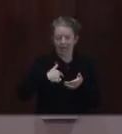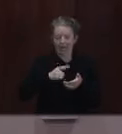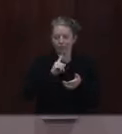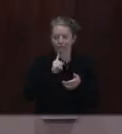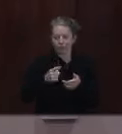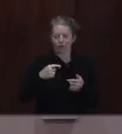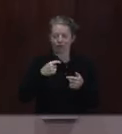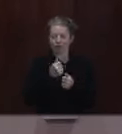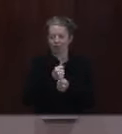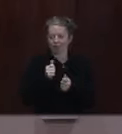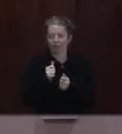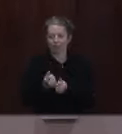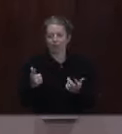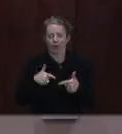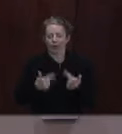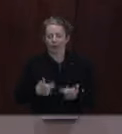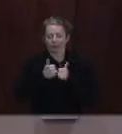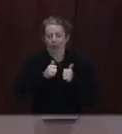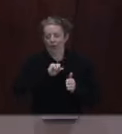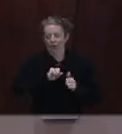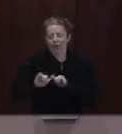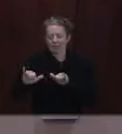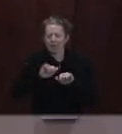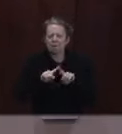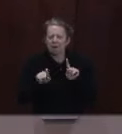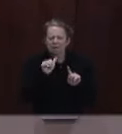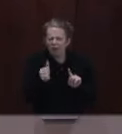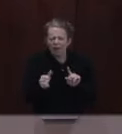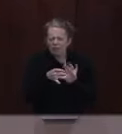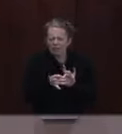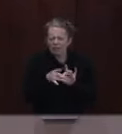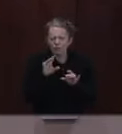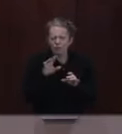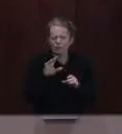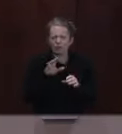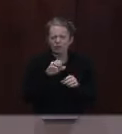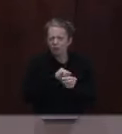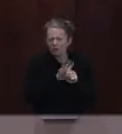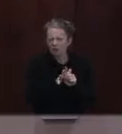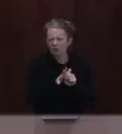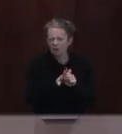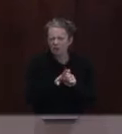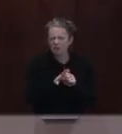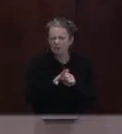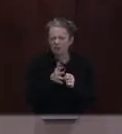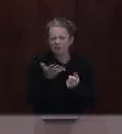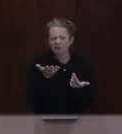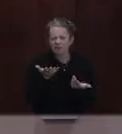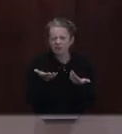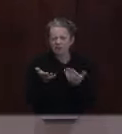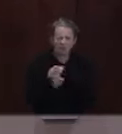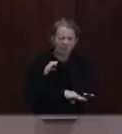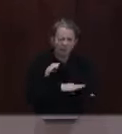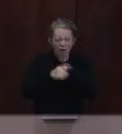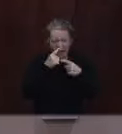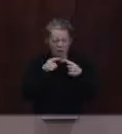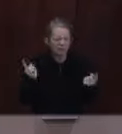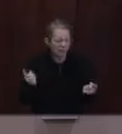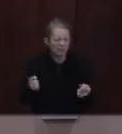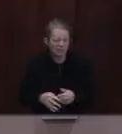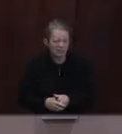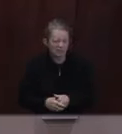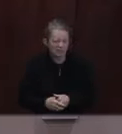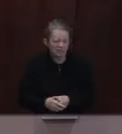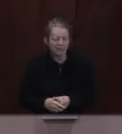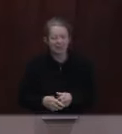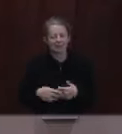but it's not COVID related. You know, I know specifically what's causing that. So I think we